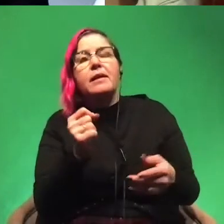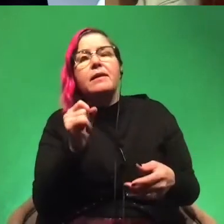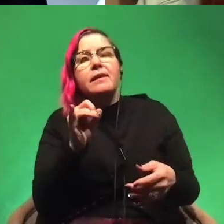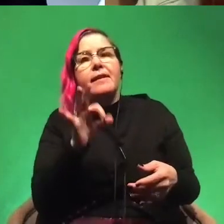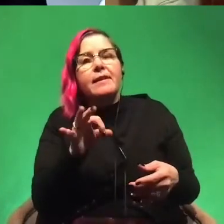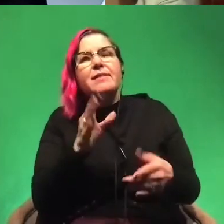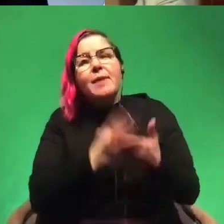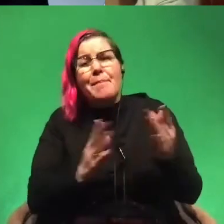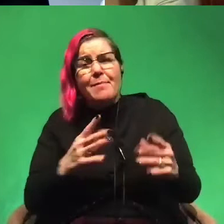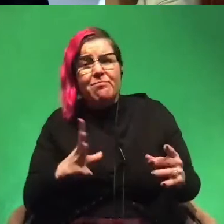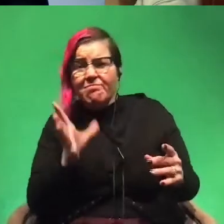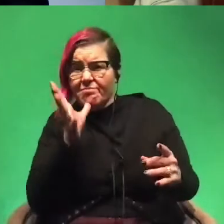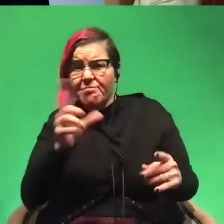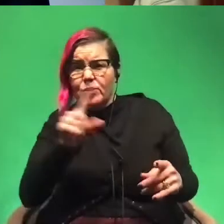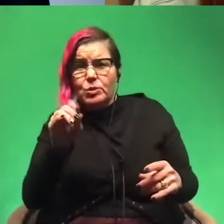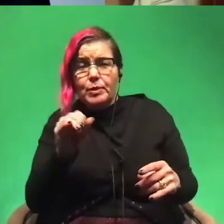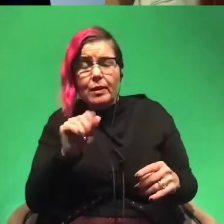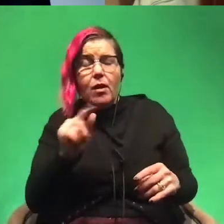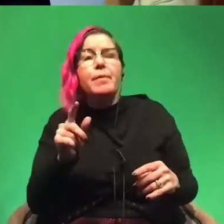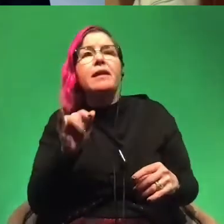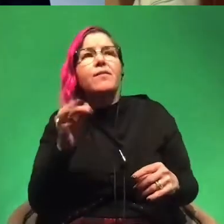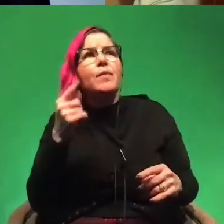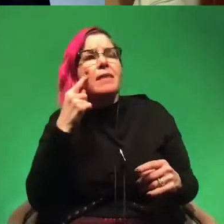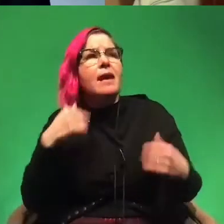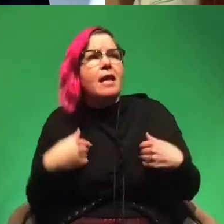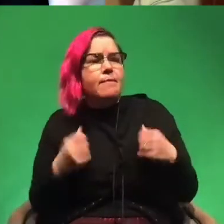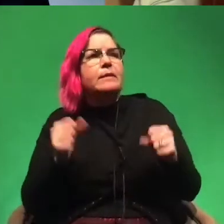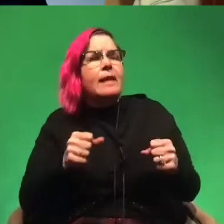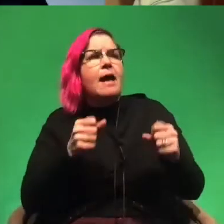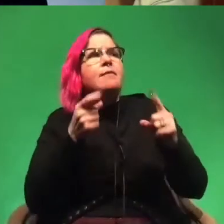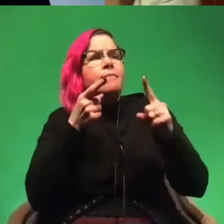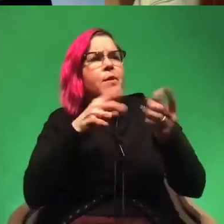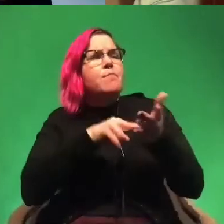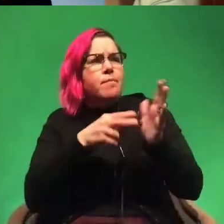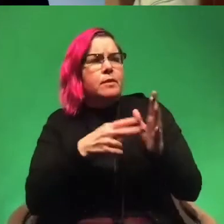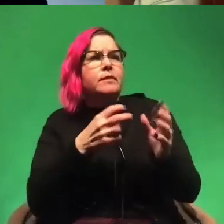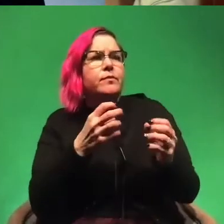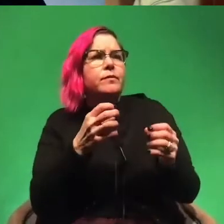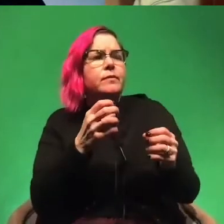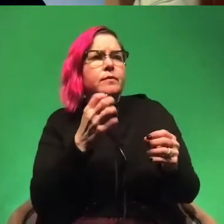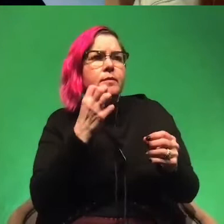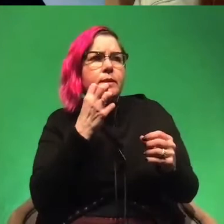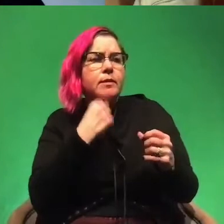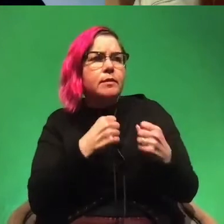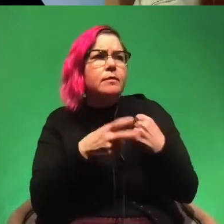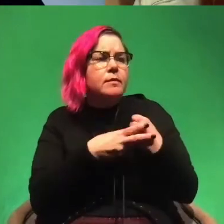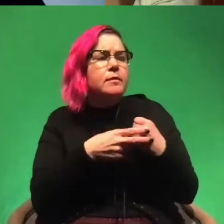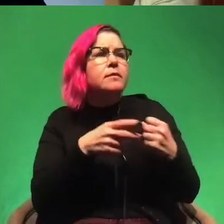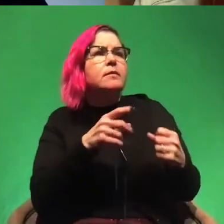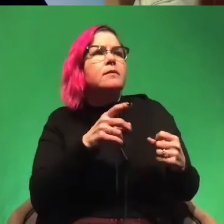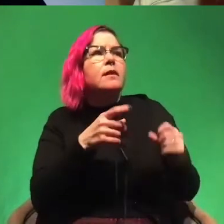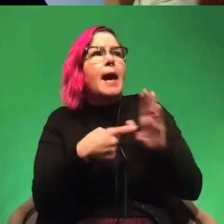mindset that animals can serve a purpose for conservation, either in terms of the species survival plans or as being an ambassador